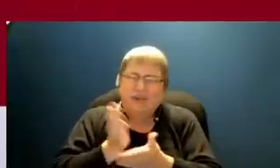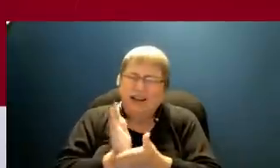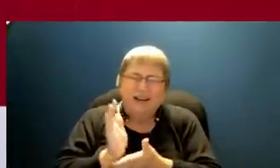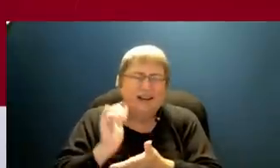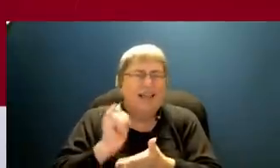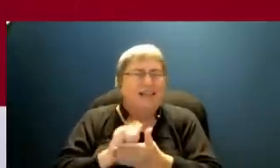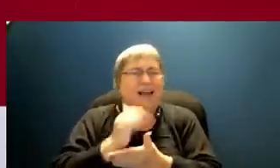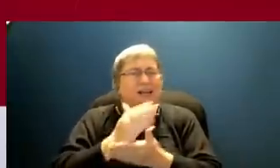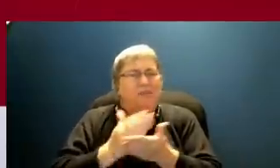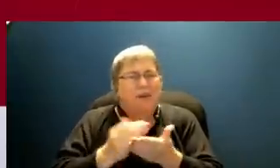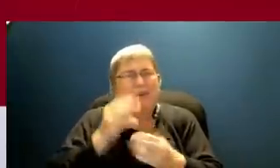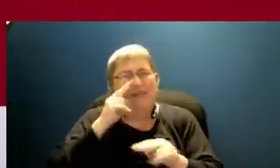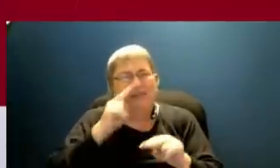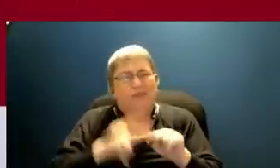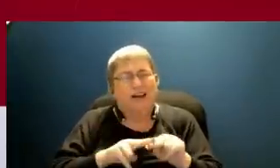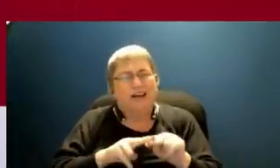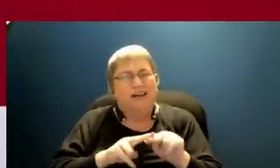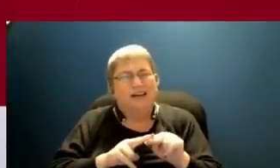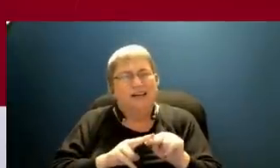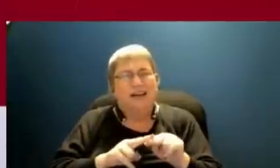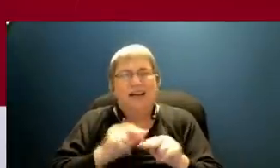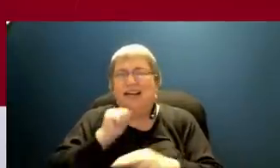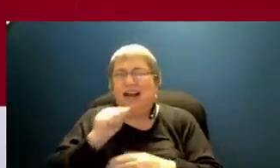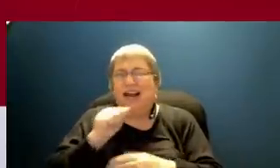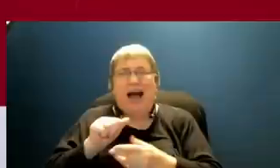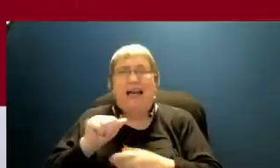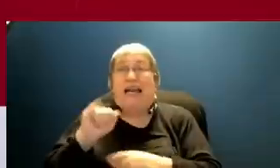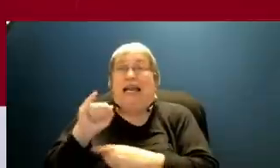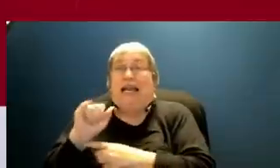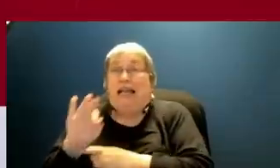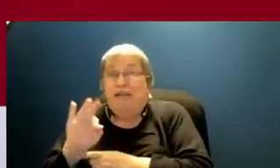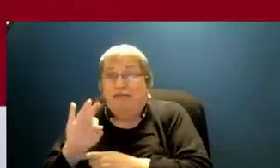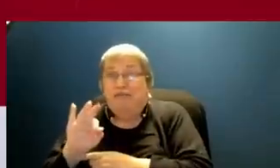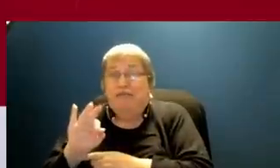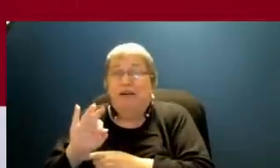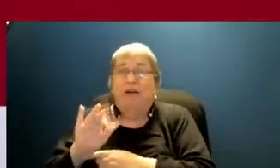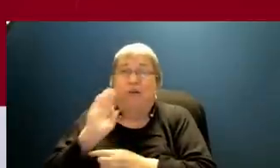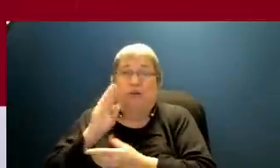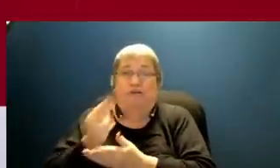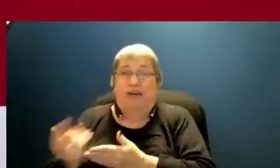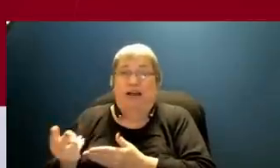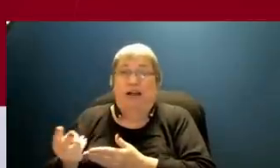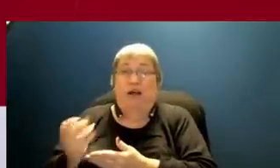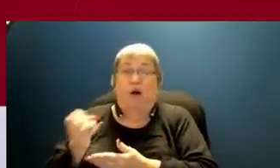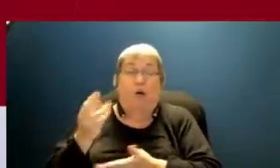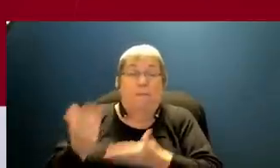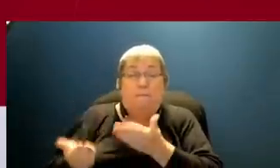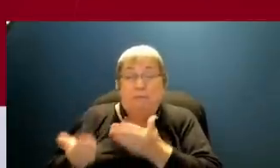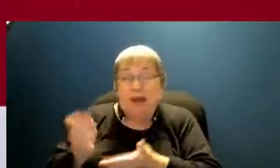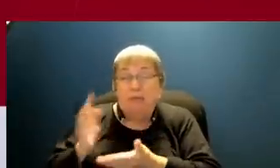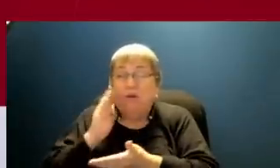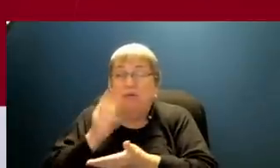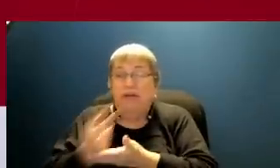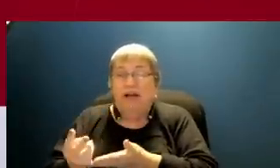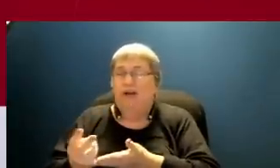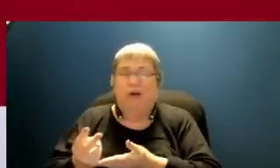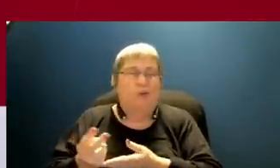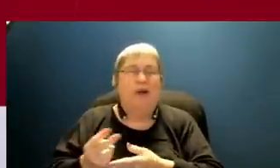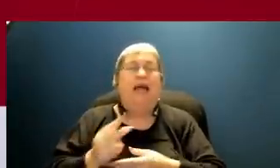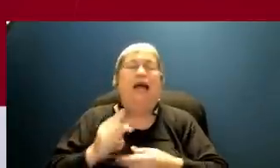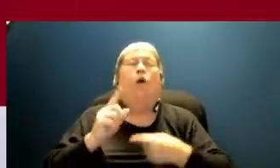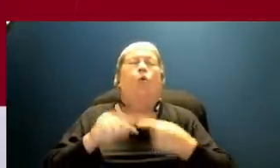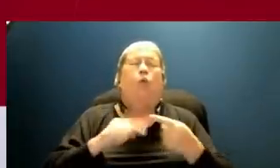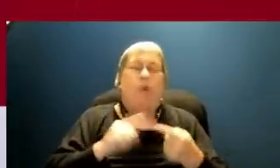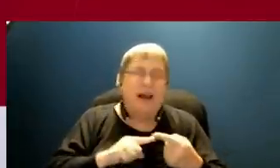fun. It's not an if, it's not a maybe, it's when. It's how often, it's how